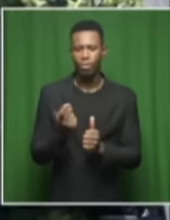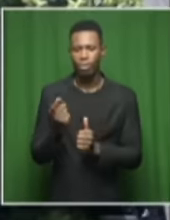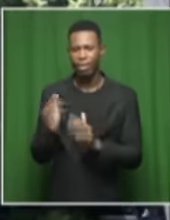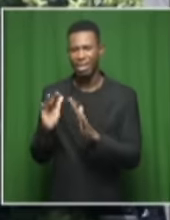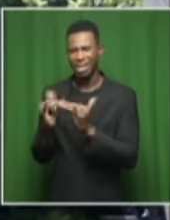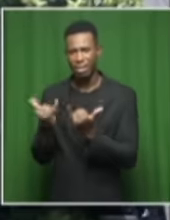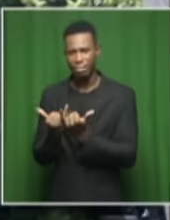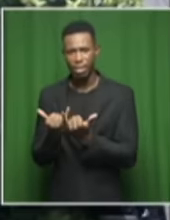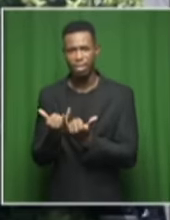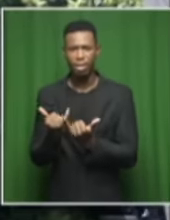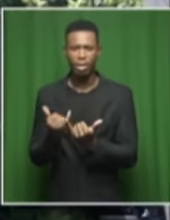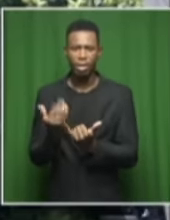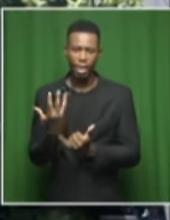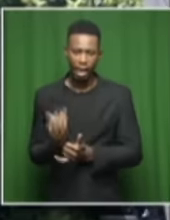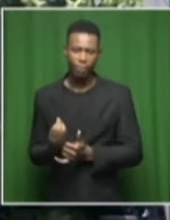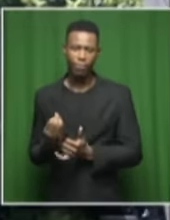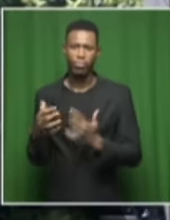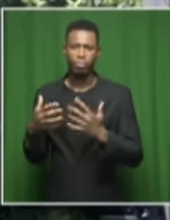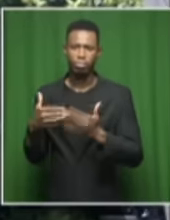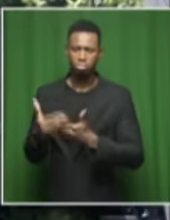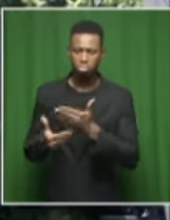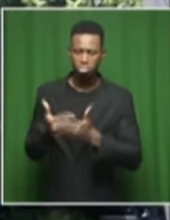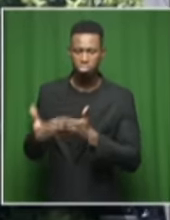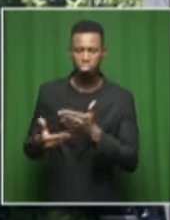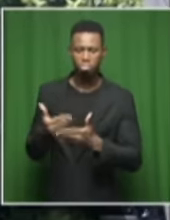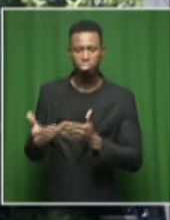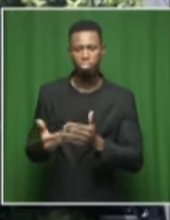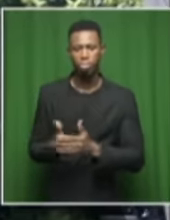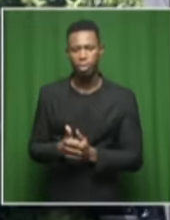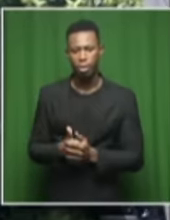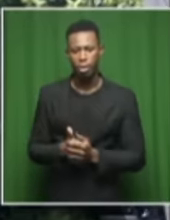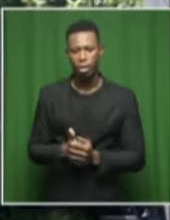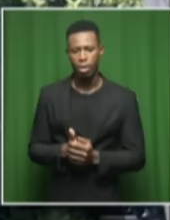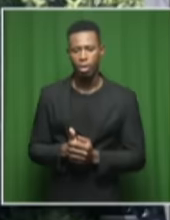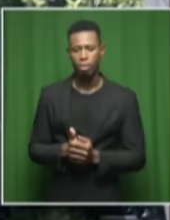company that's up and running now, and